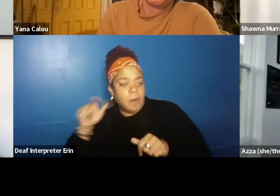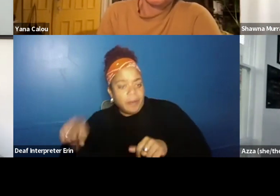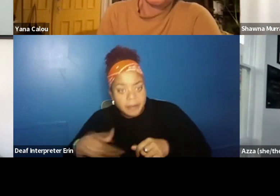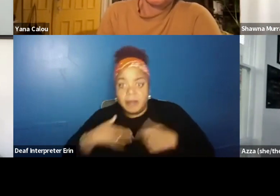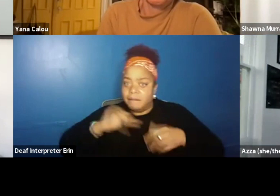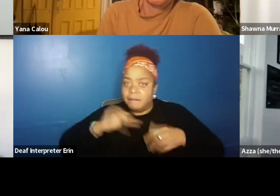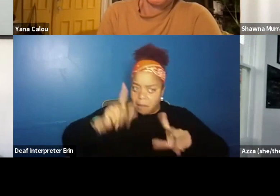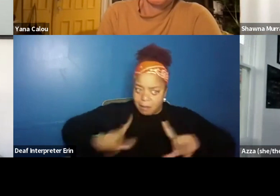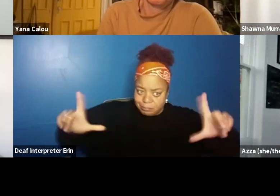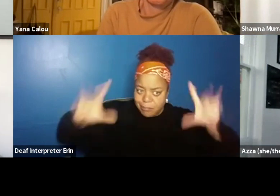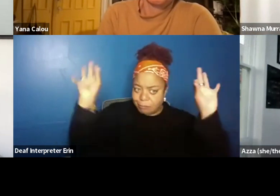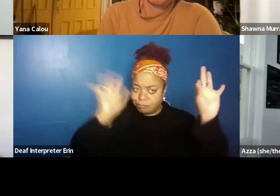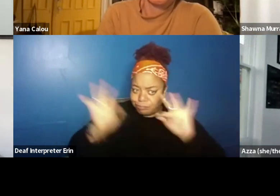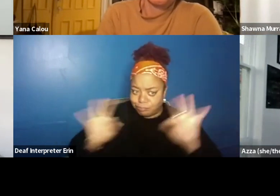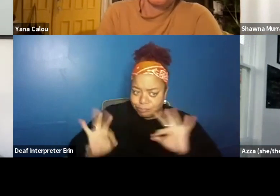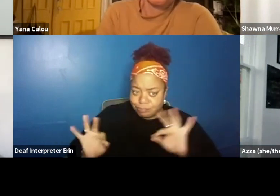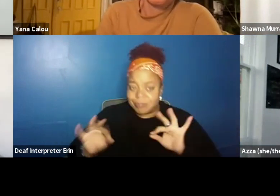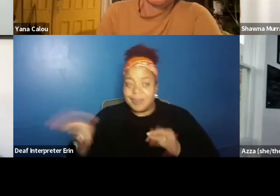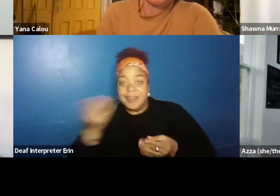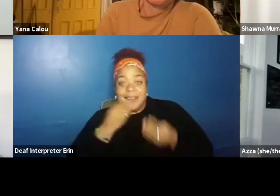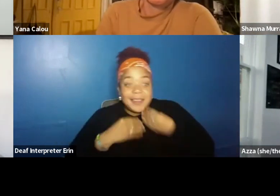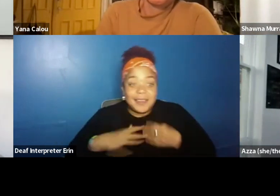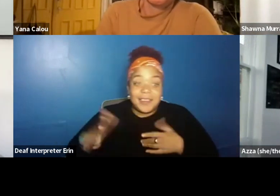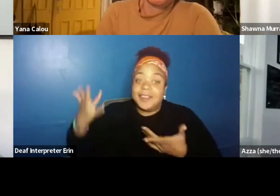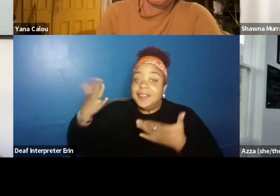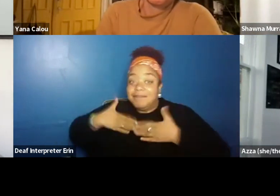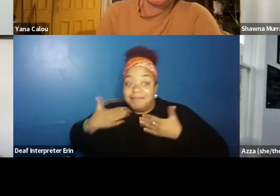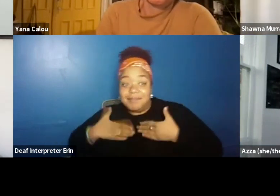musics and warnings and art.